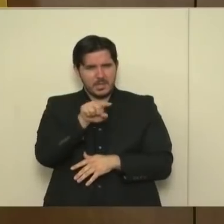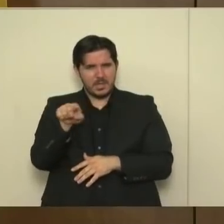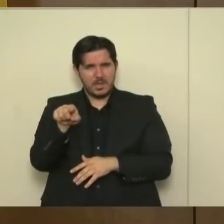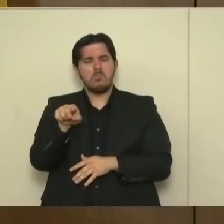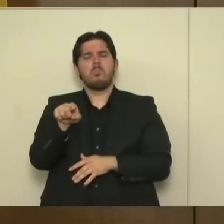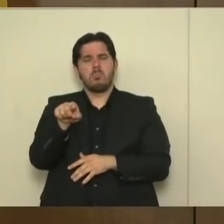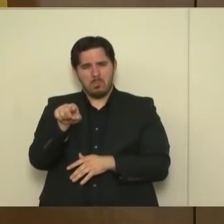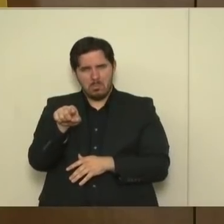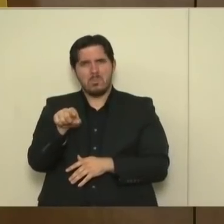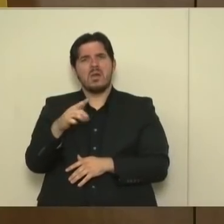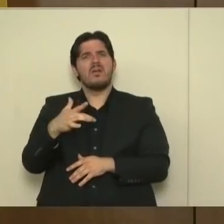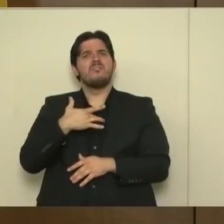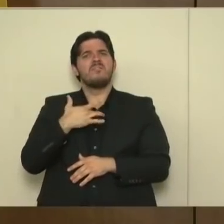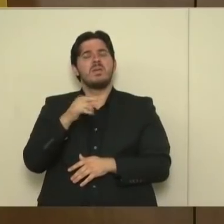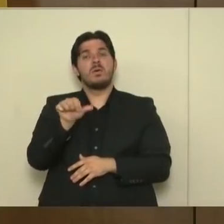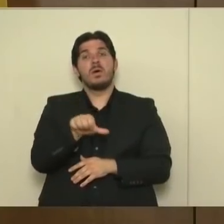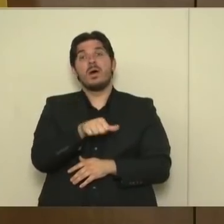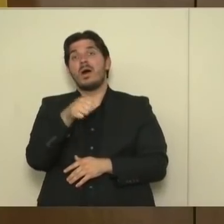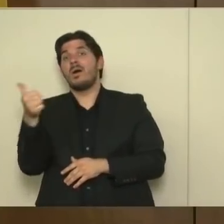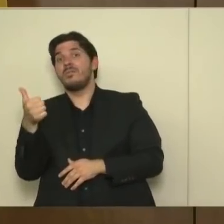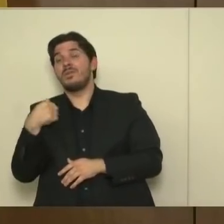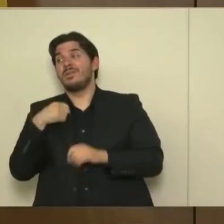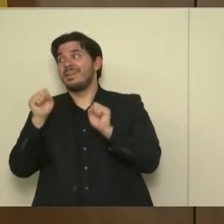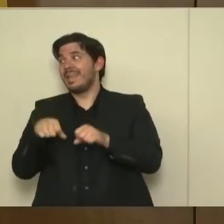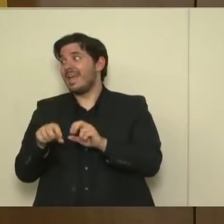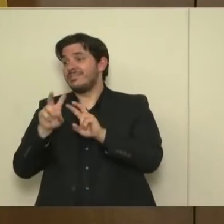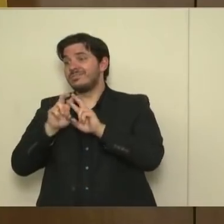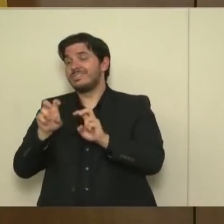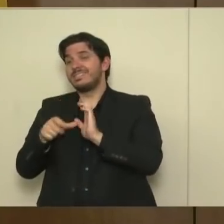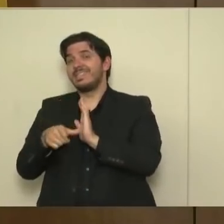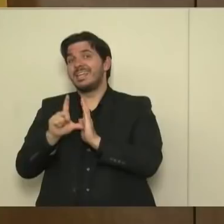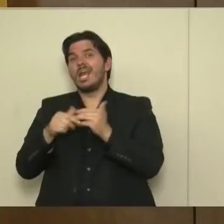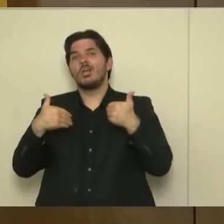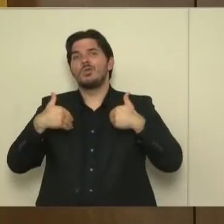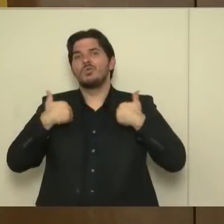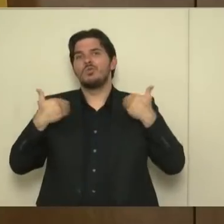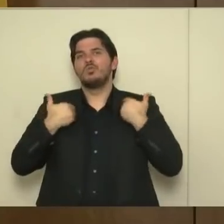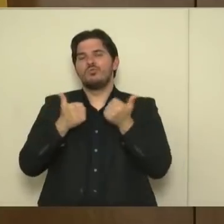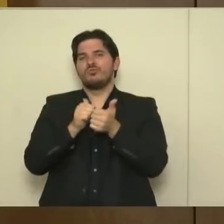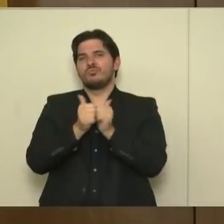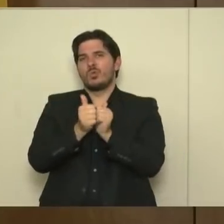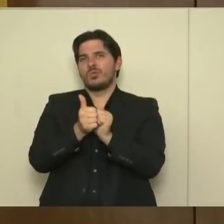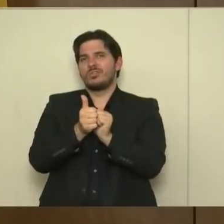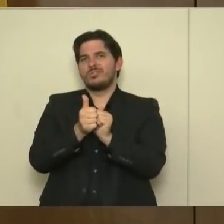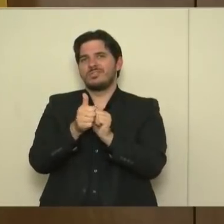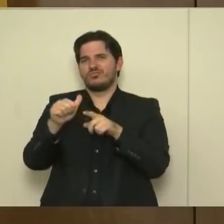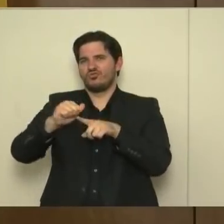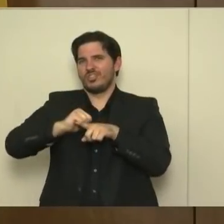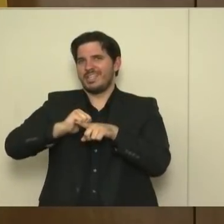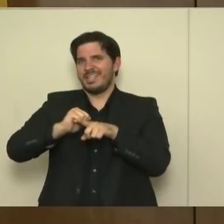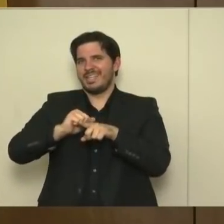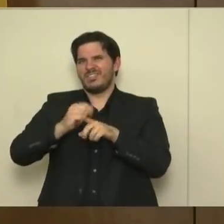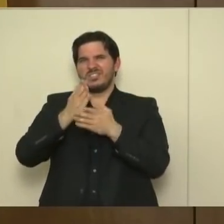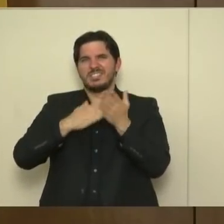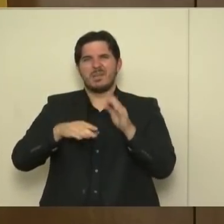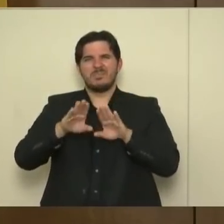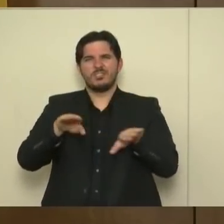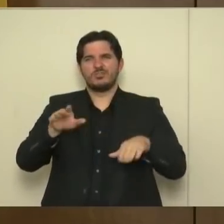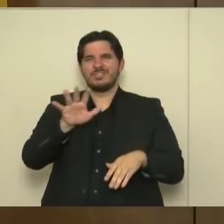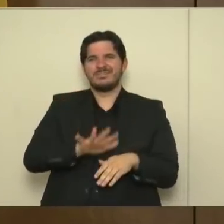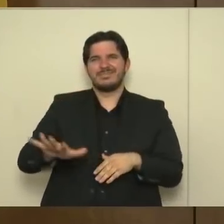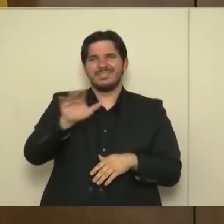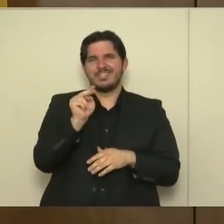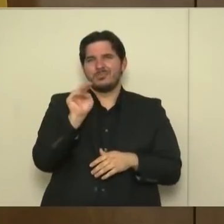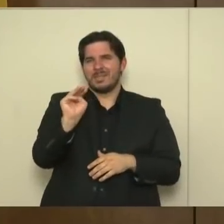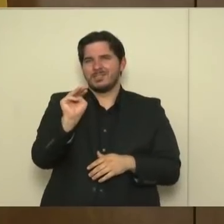again review some of the youth sports and training for some of our kiddos around the state. So